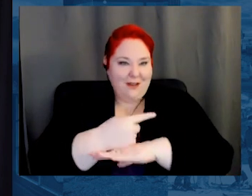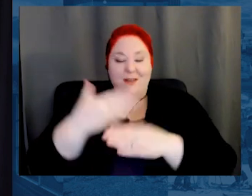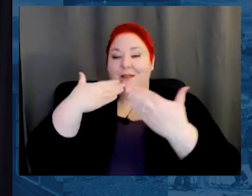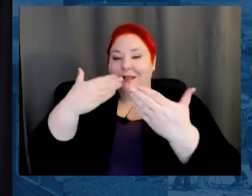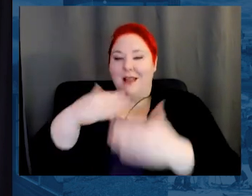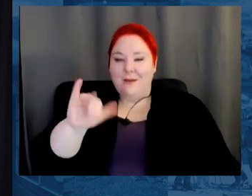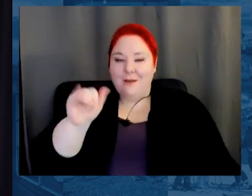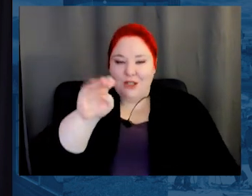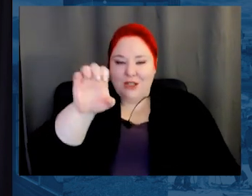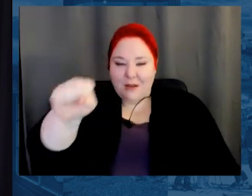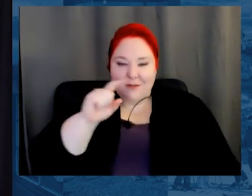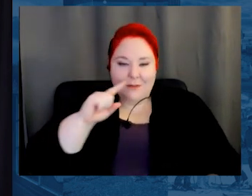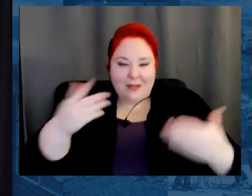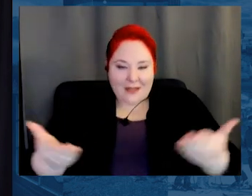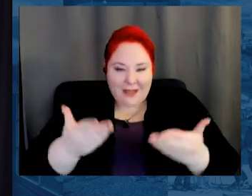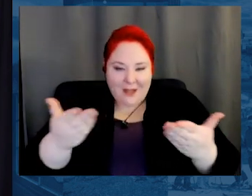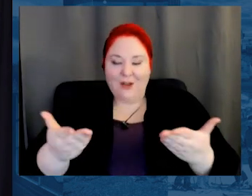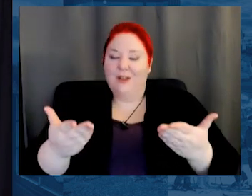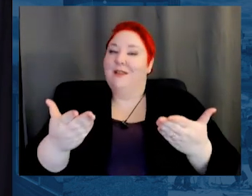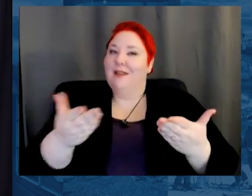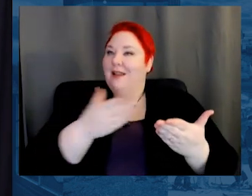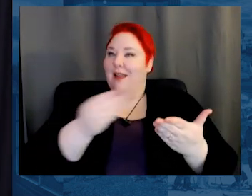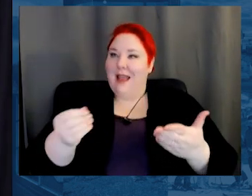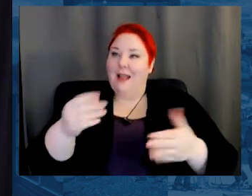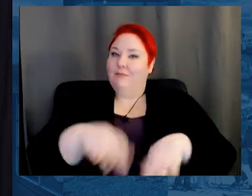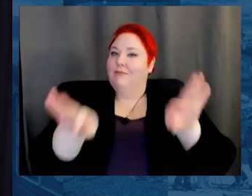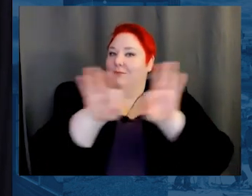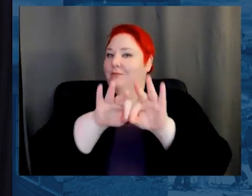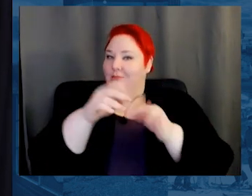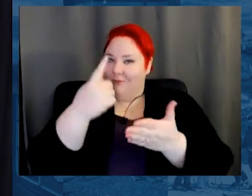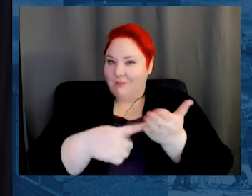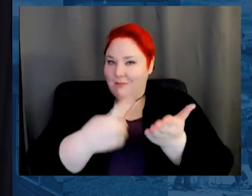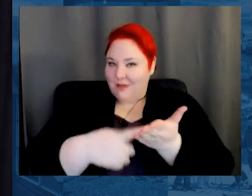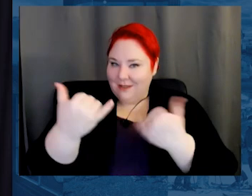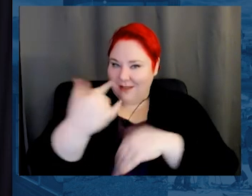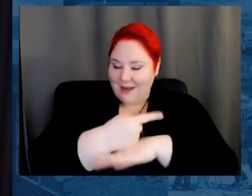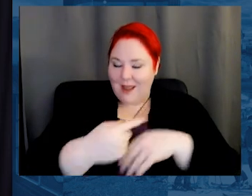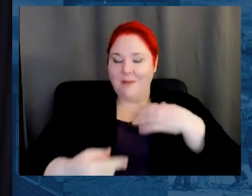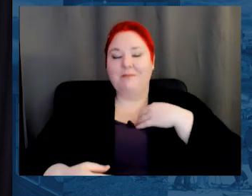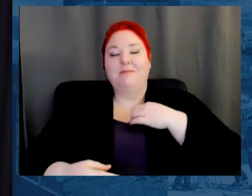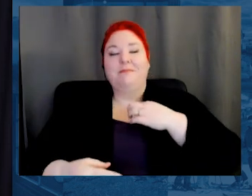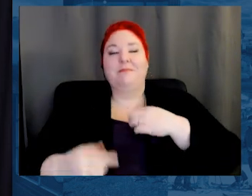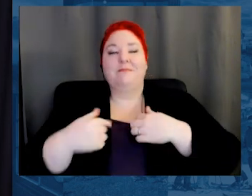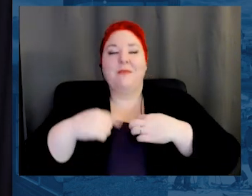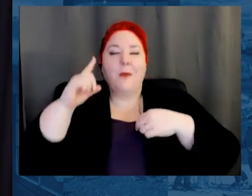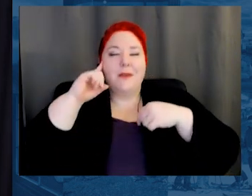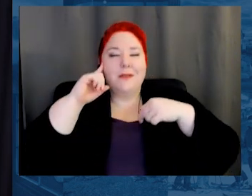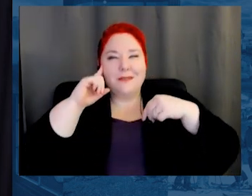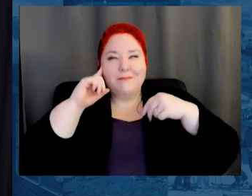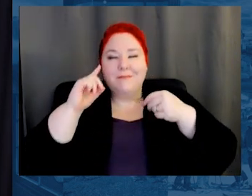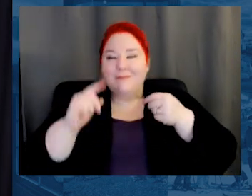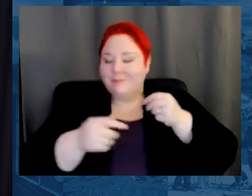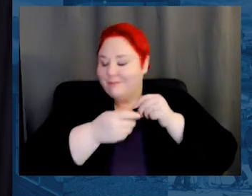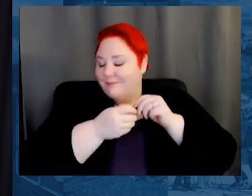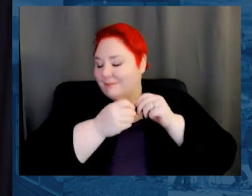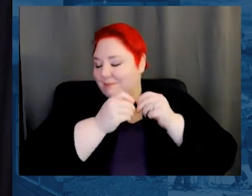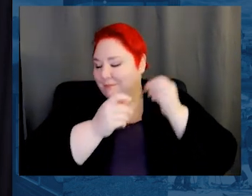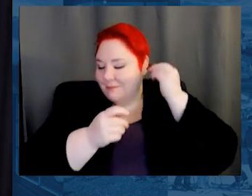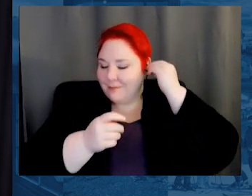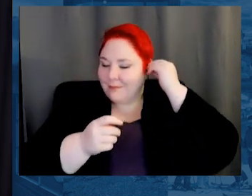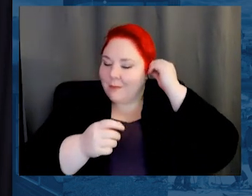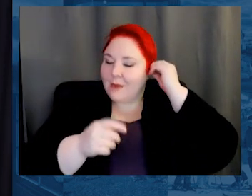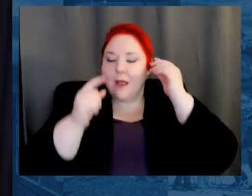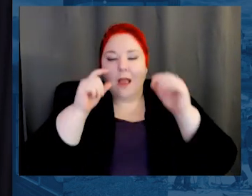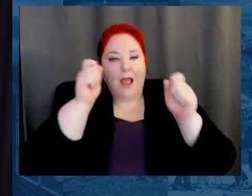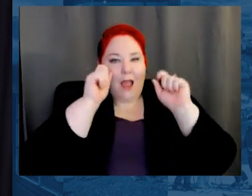an important part of what we're talking about here today. You know, I was thinking about when I woke up in the morning, woke up in Albany, a home